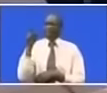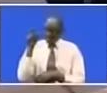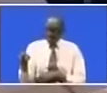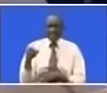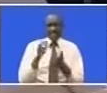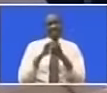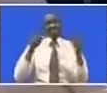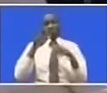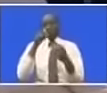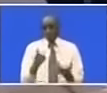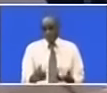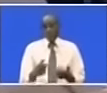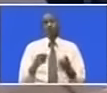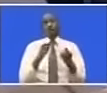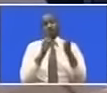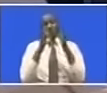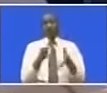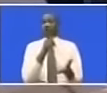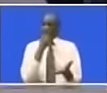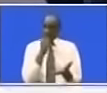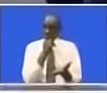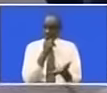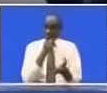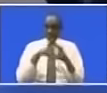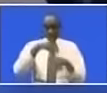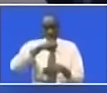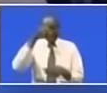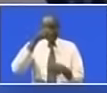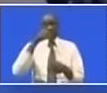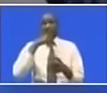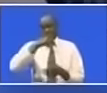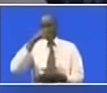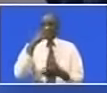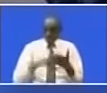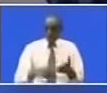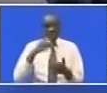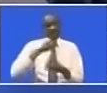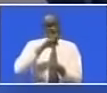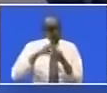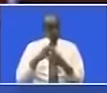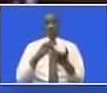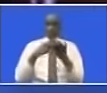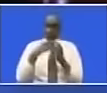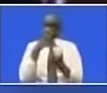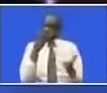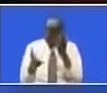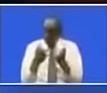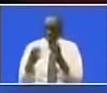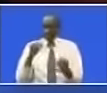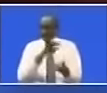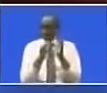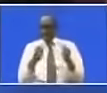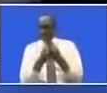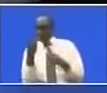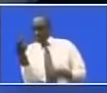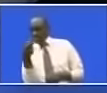the statement by the Controller of Budget Agnes Odhiambo that ignited a national debate as to whether something fishy could be